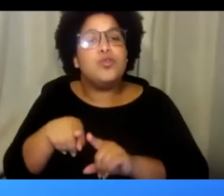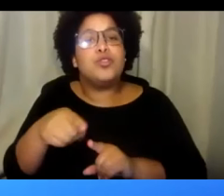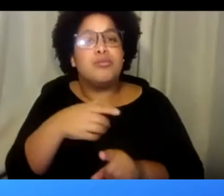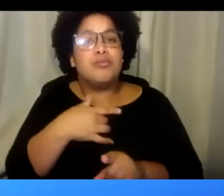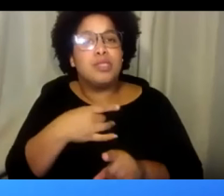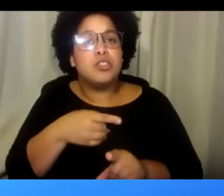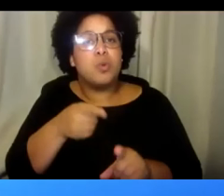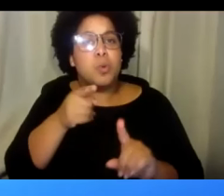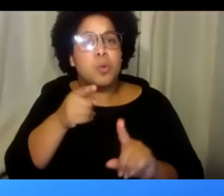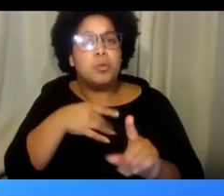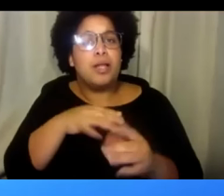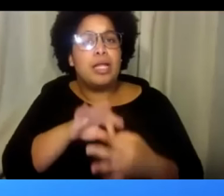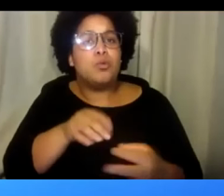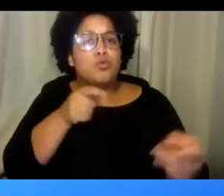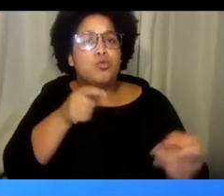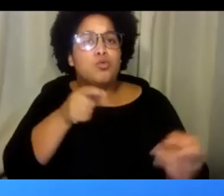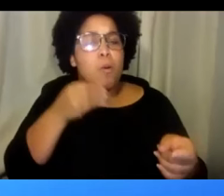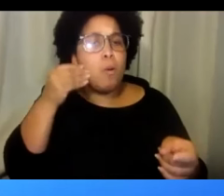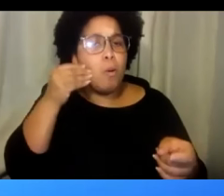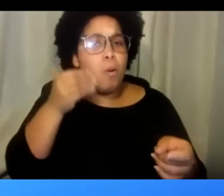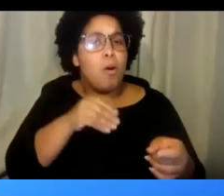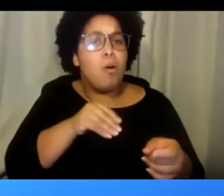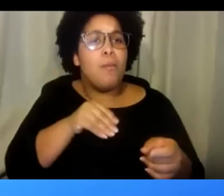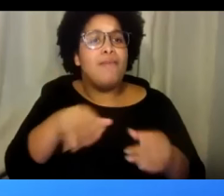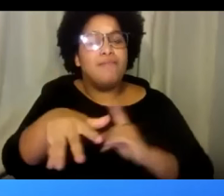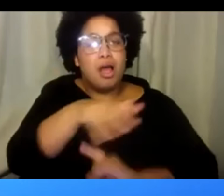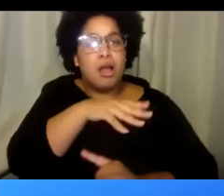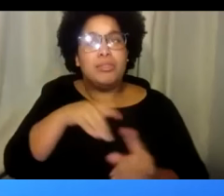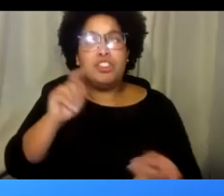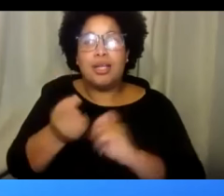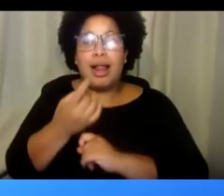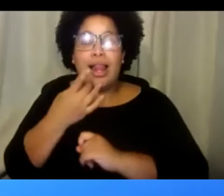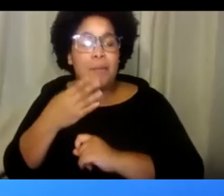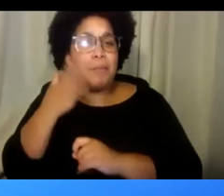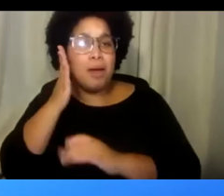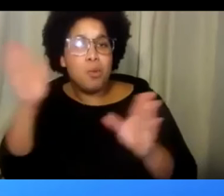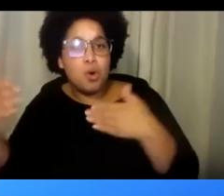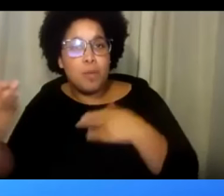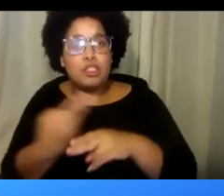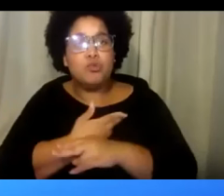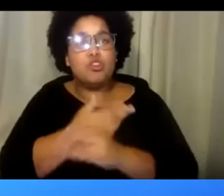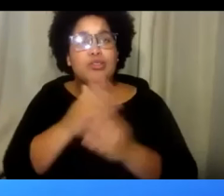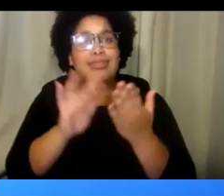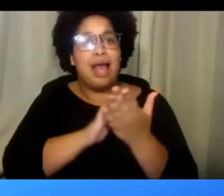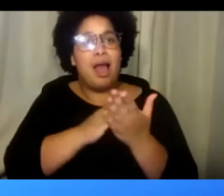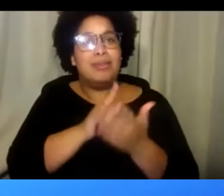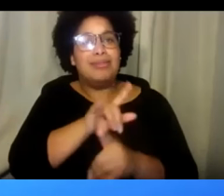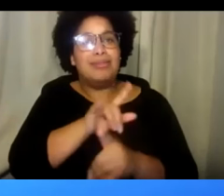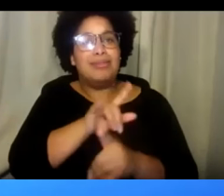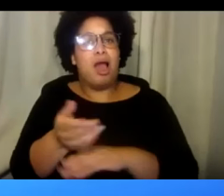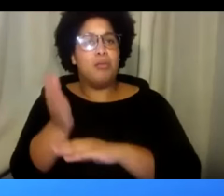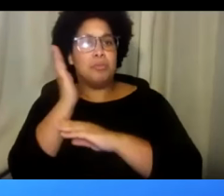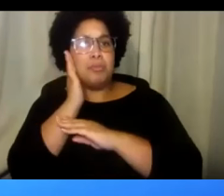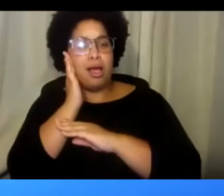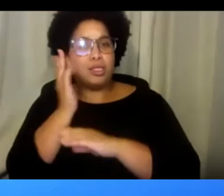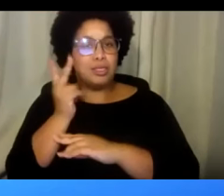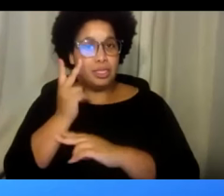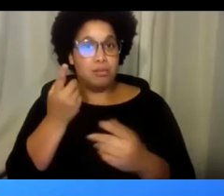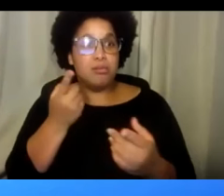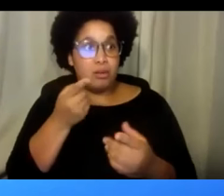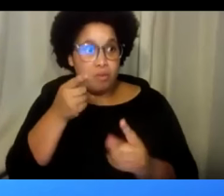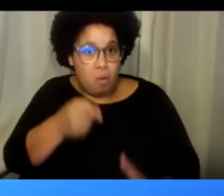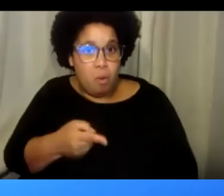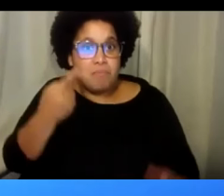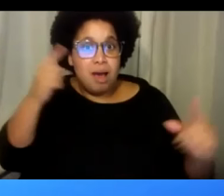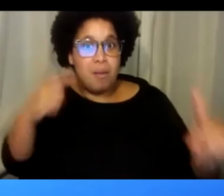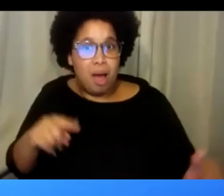home environment, change the lights in her bedroom, and use her tablet in bed. As you can see, she's achieving her goals, and